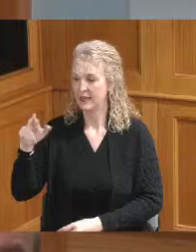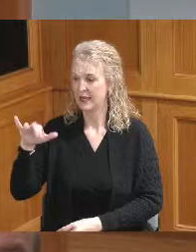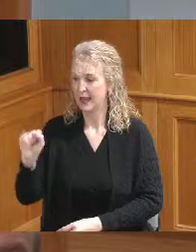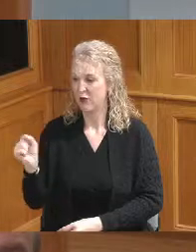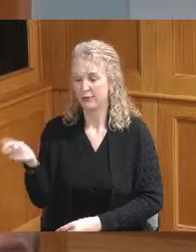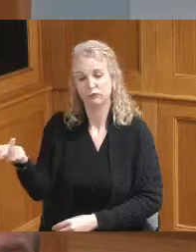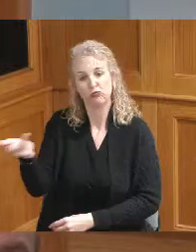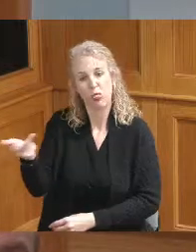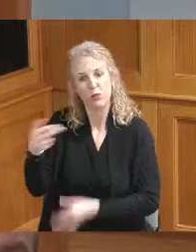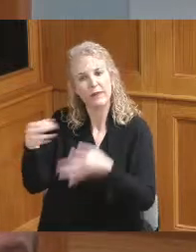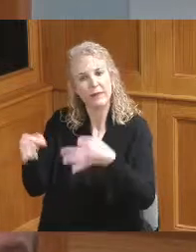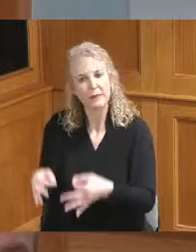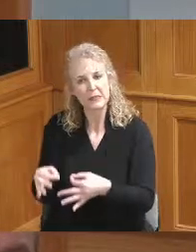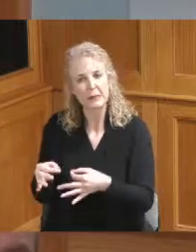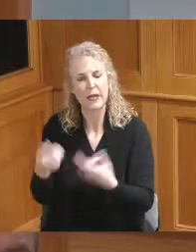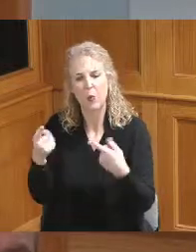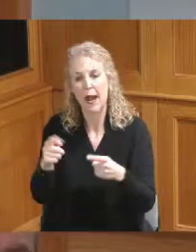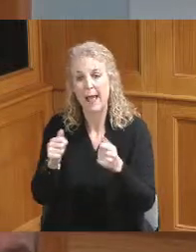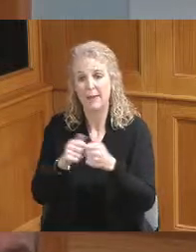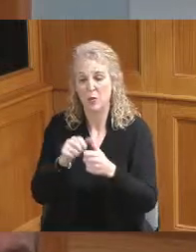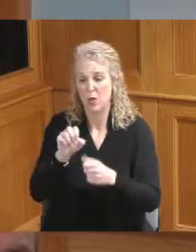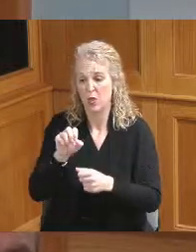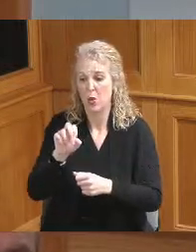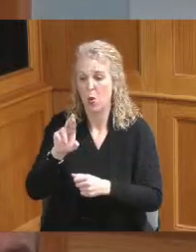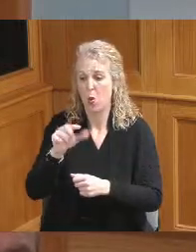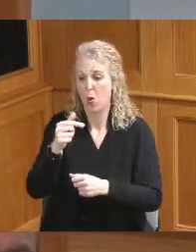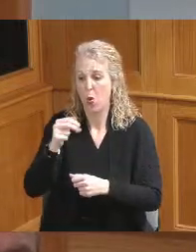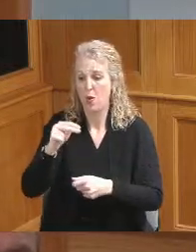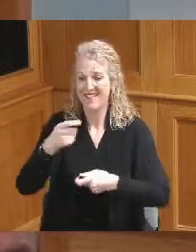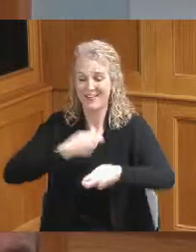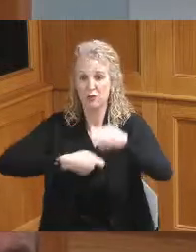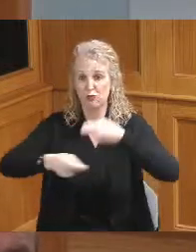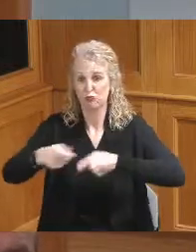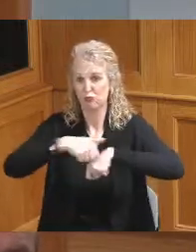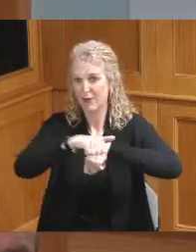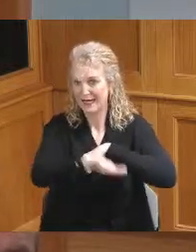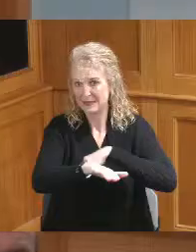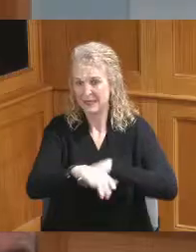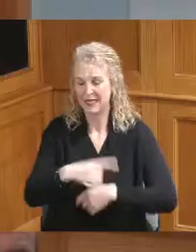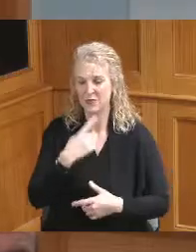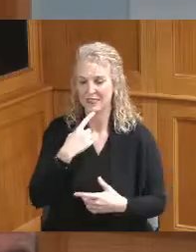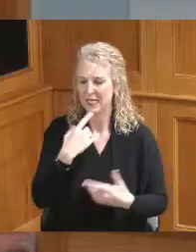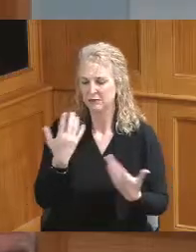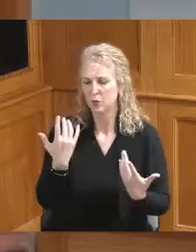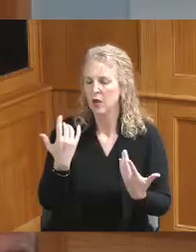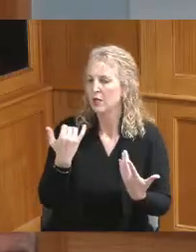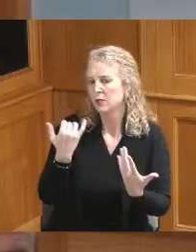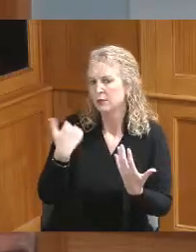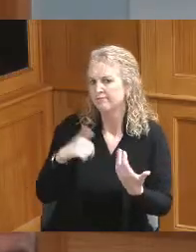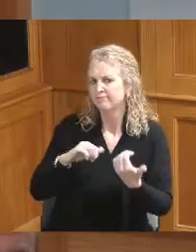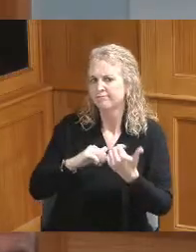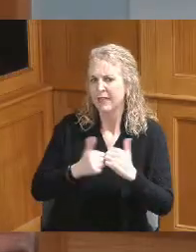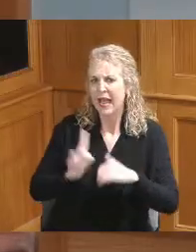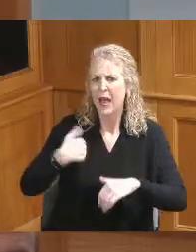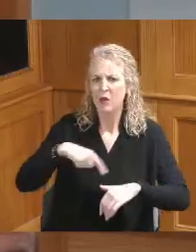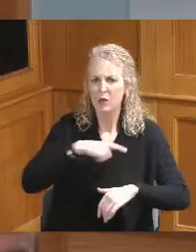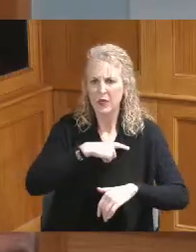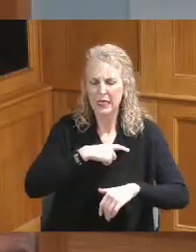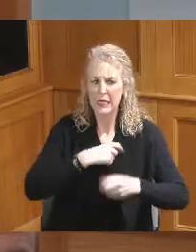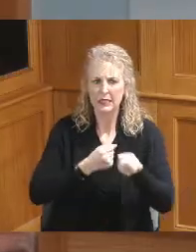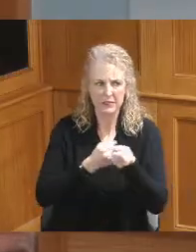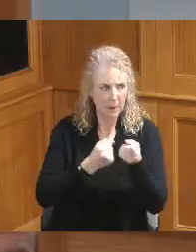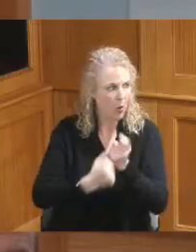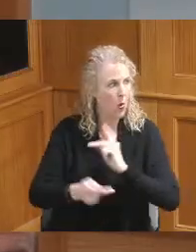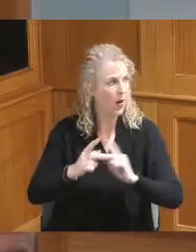do in organ transplant. And we left that call saying, what are the action items that we can do to educate our